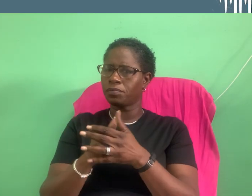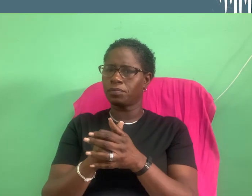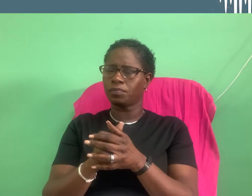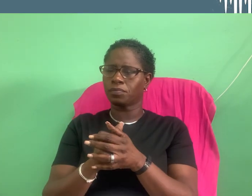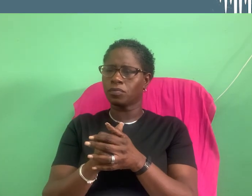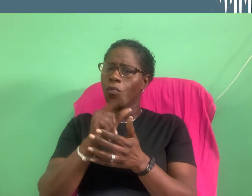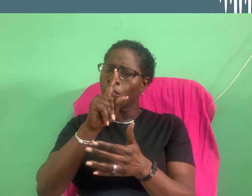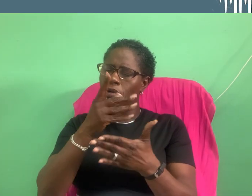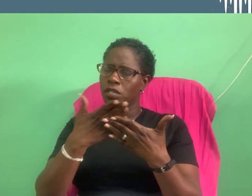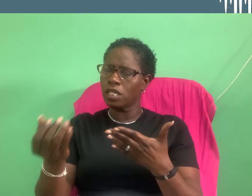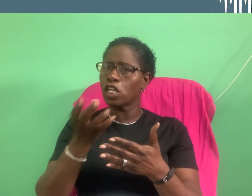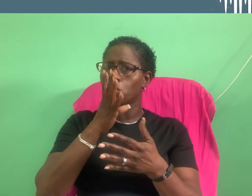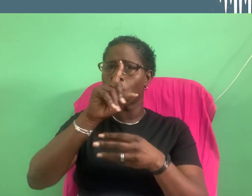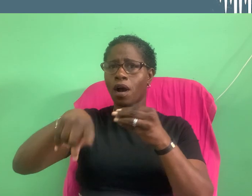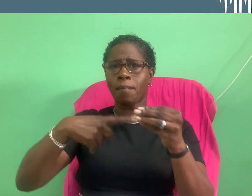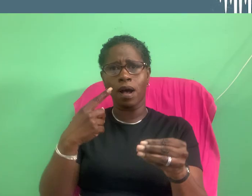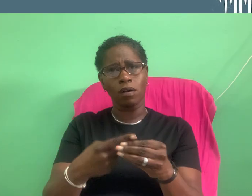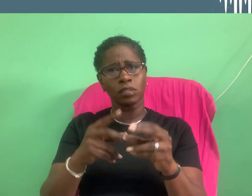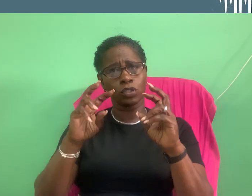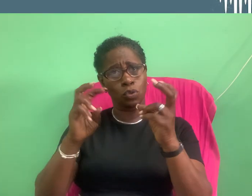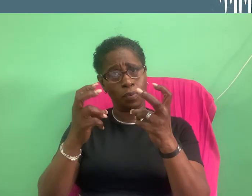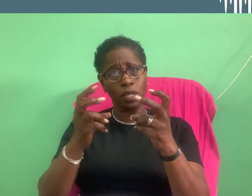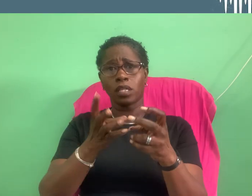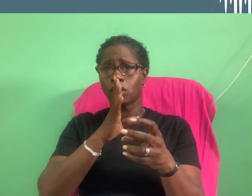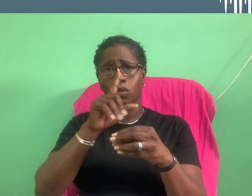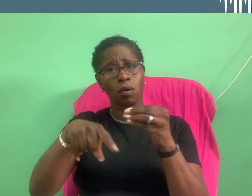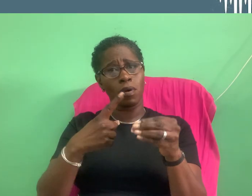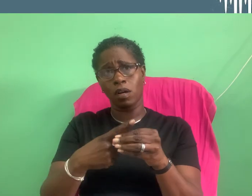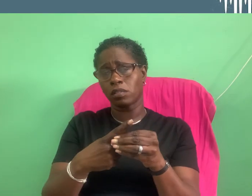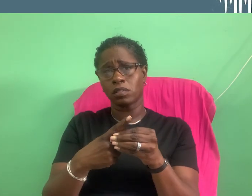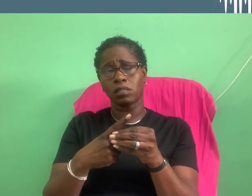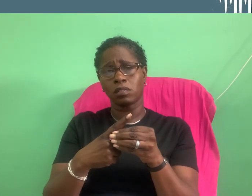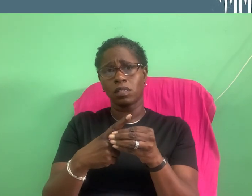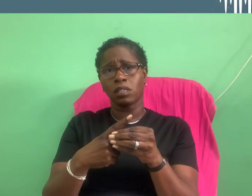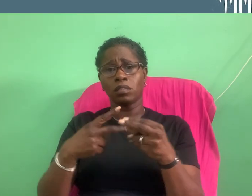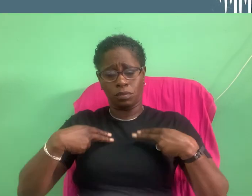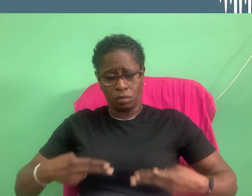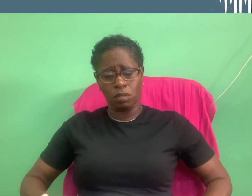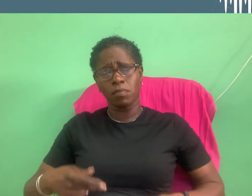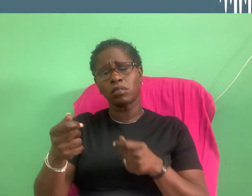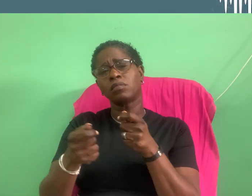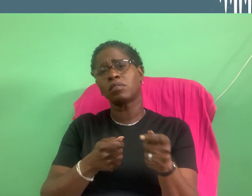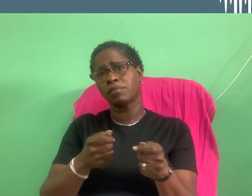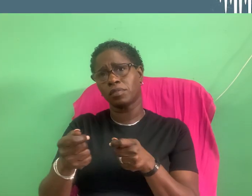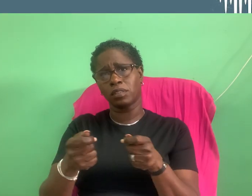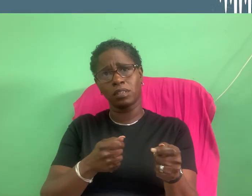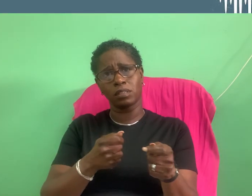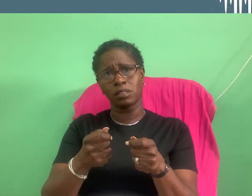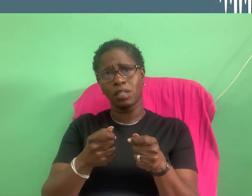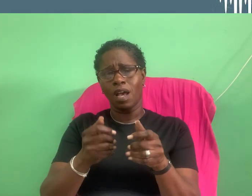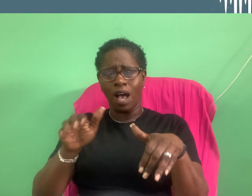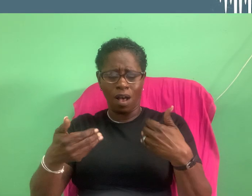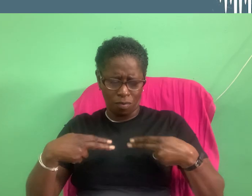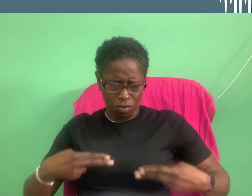other, one of the things that came up is a topic that has remained relatively unexplored in the human trafficking space is exactly the intersection between